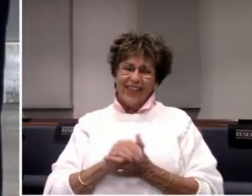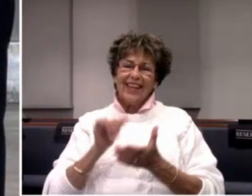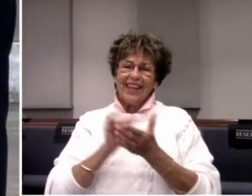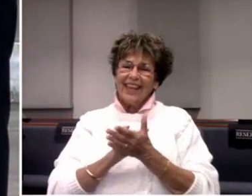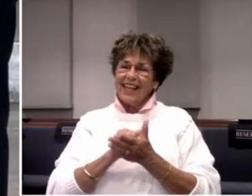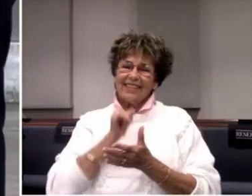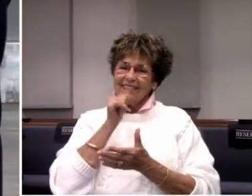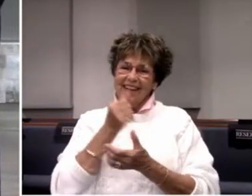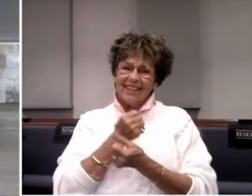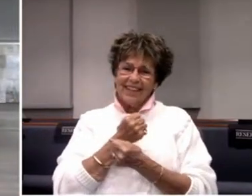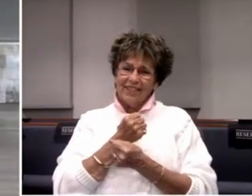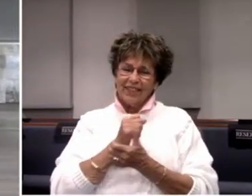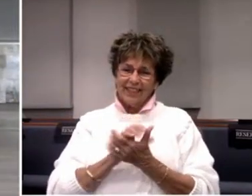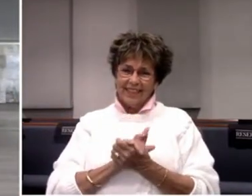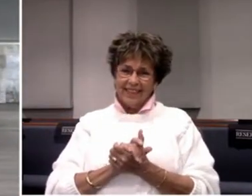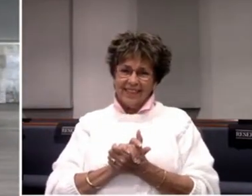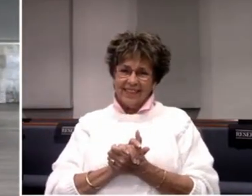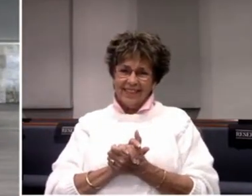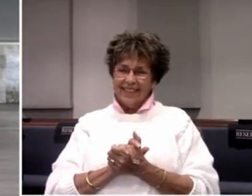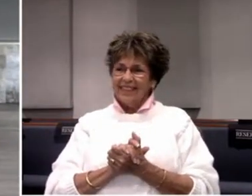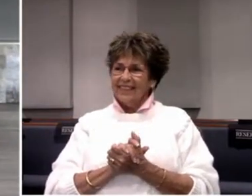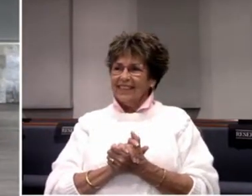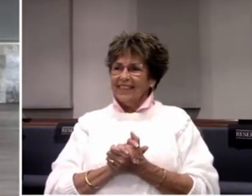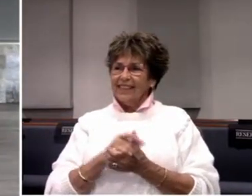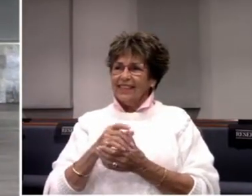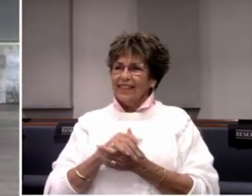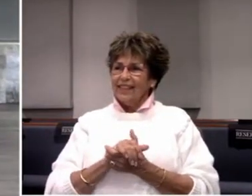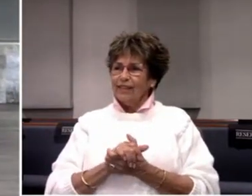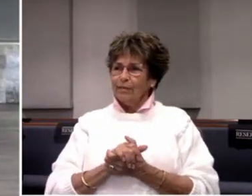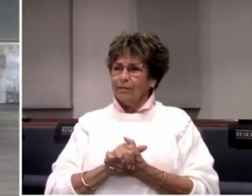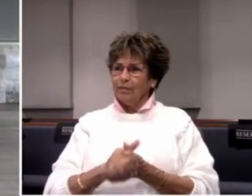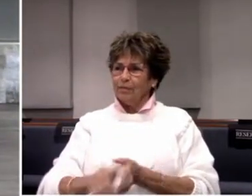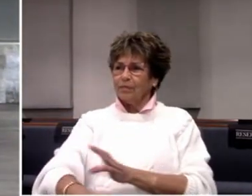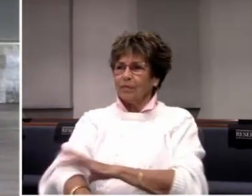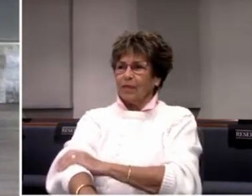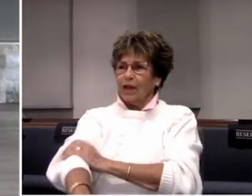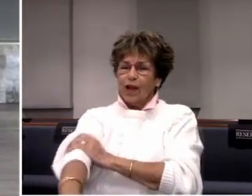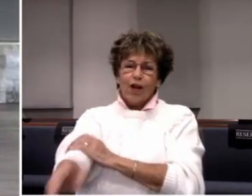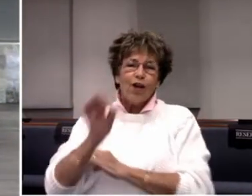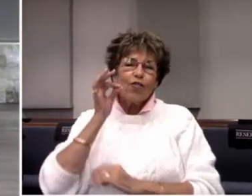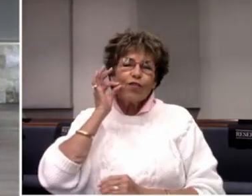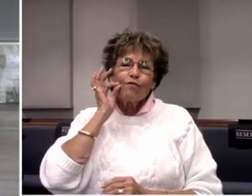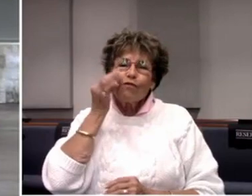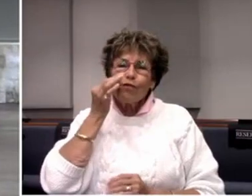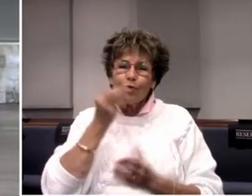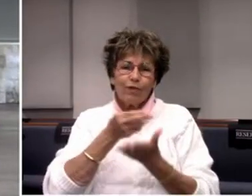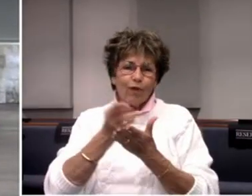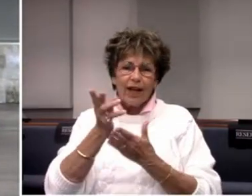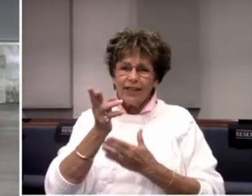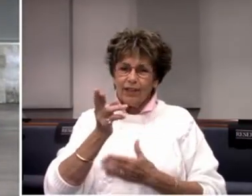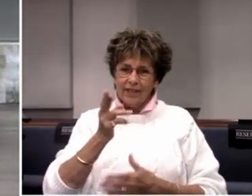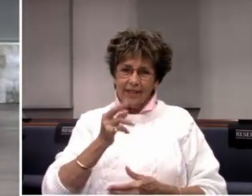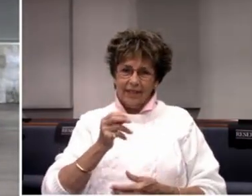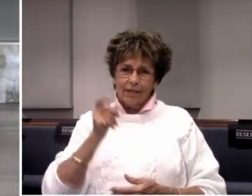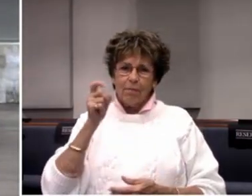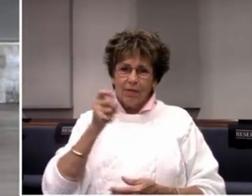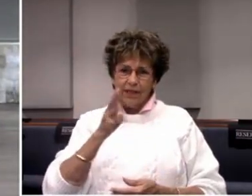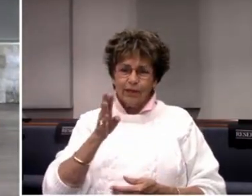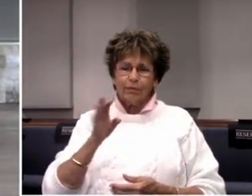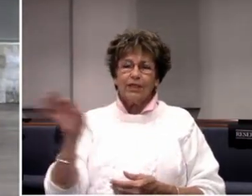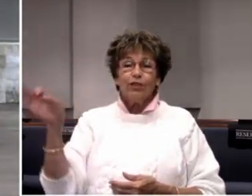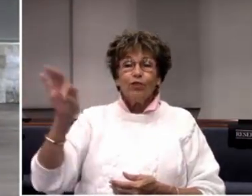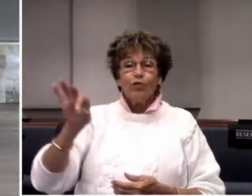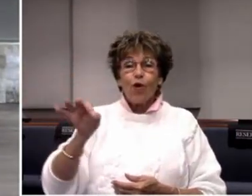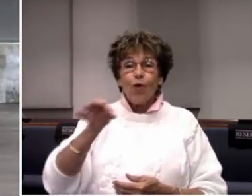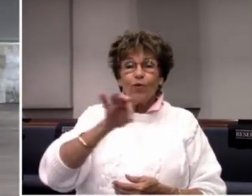ways, when we're not living, then we can't, the fruit of righteousness isn't sown in peace by them that make peace.